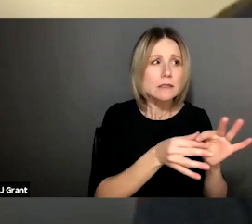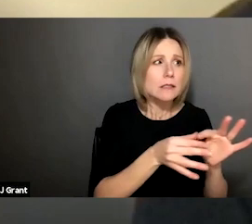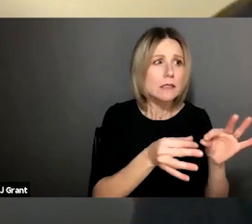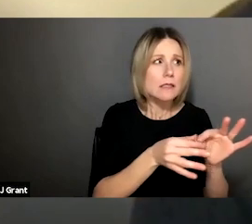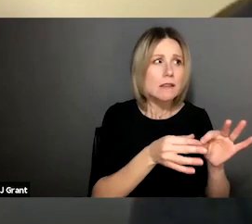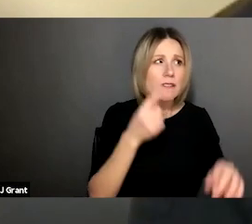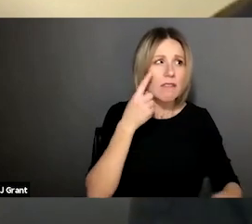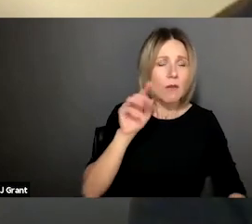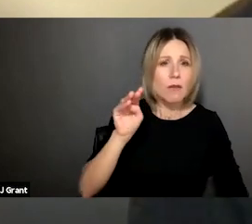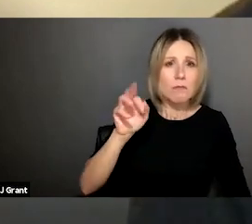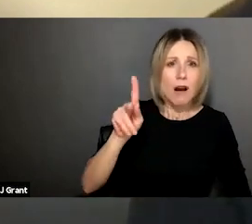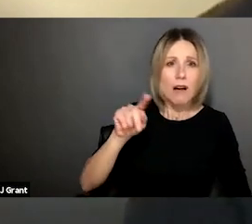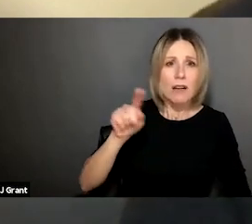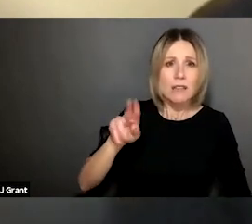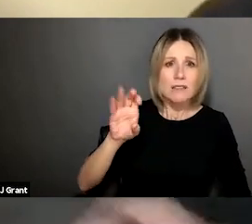to that is no.